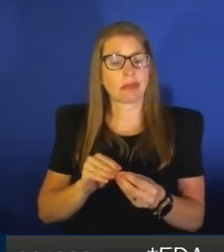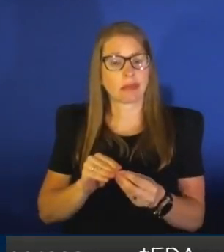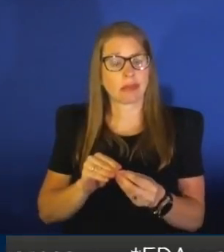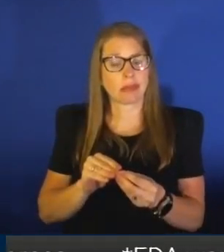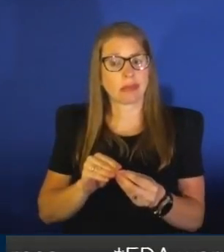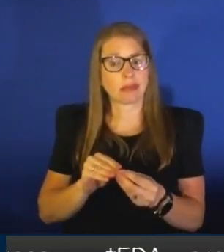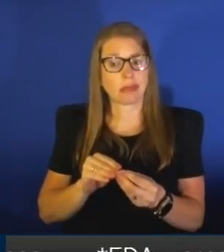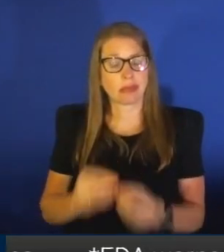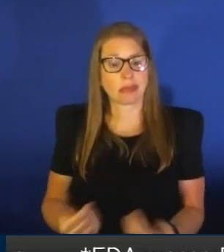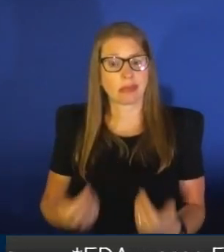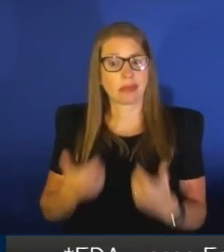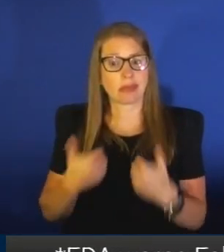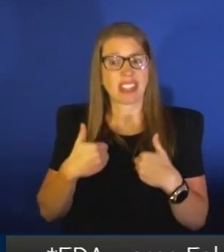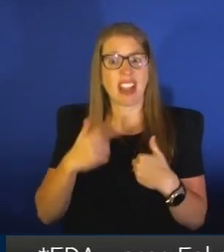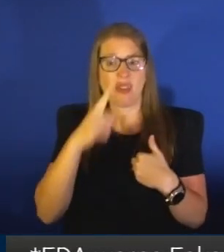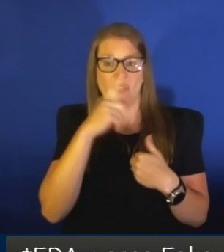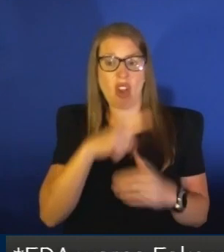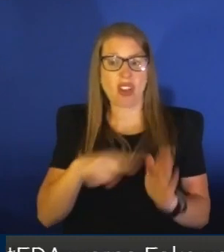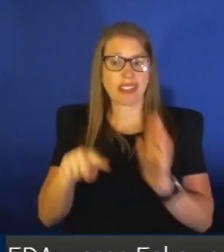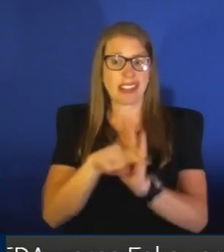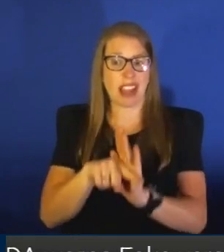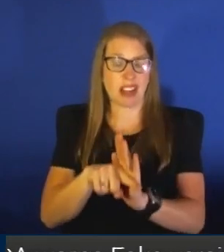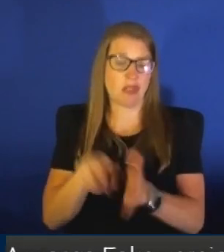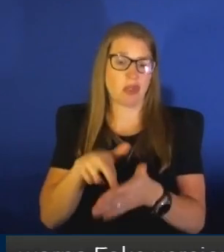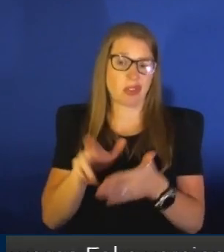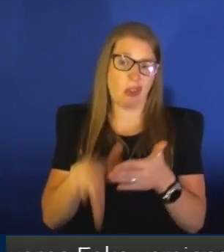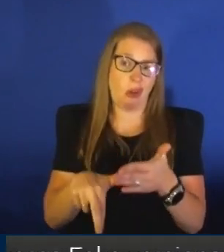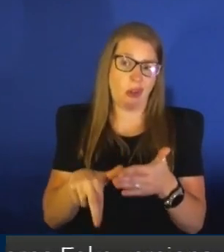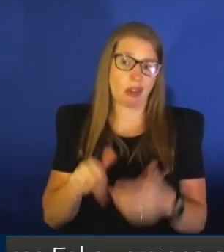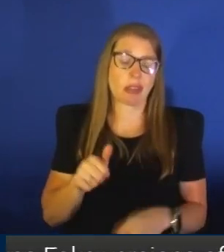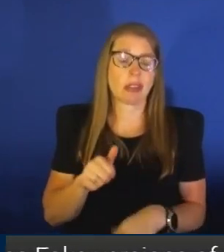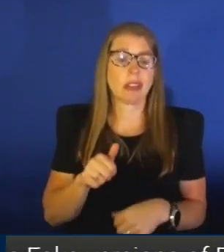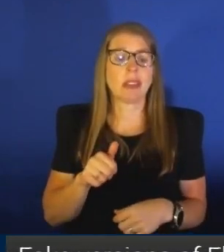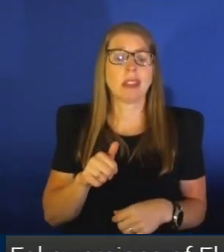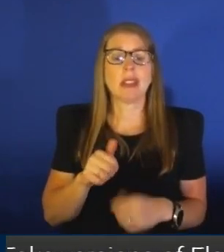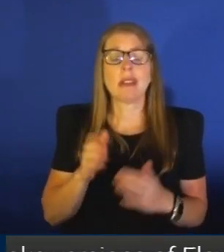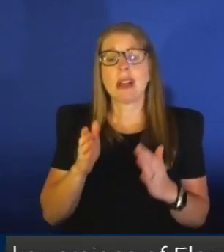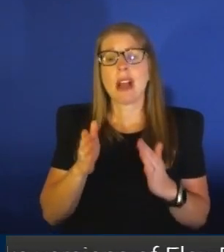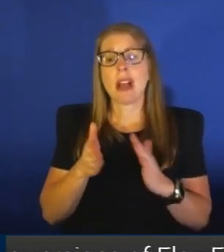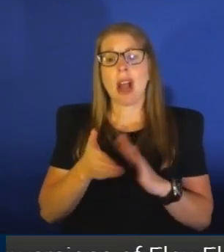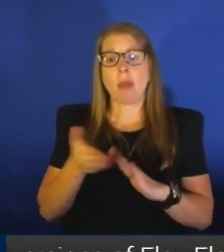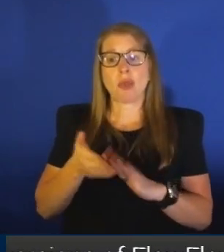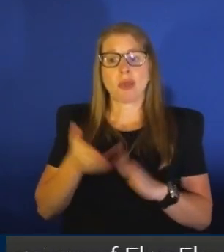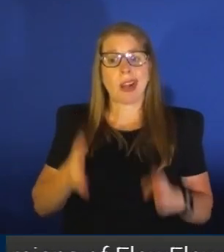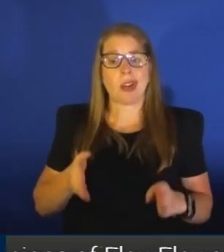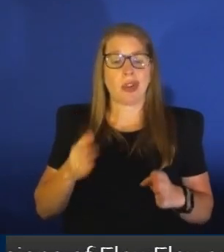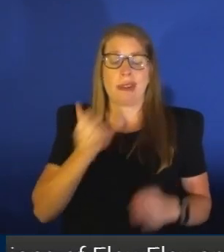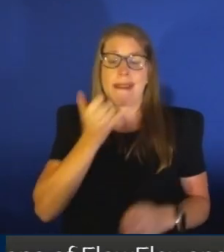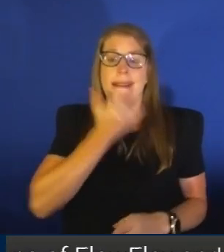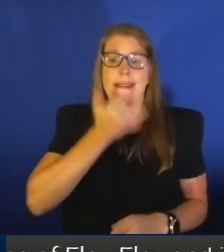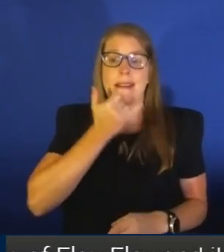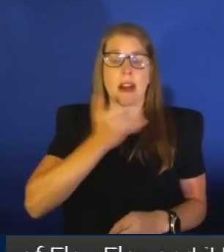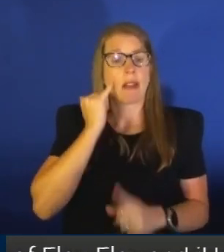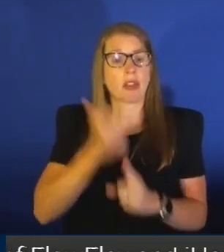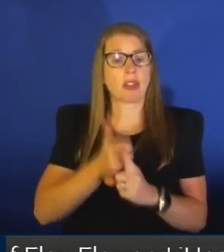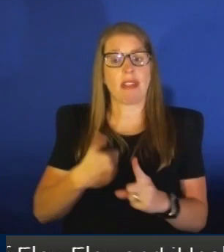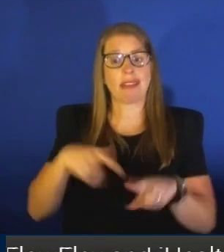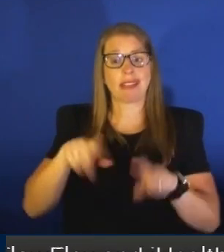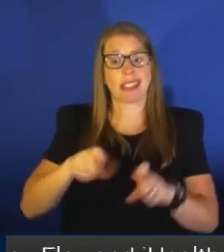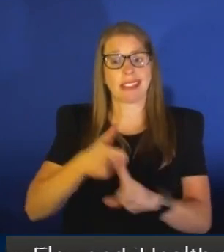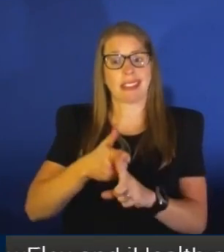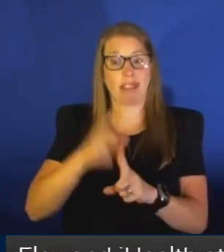have false negative results. There can be things, operator error. Now, if you have the test itself, which is fake